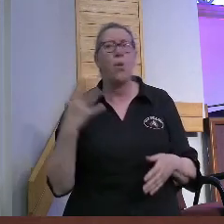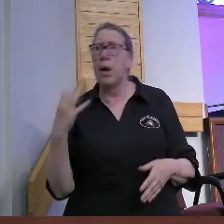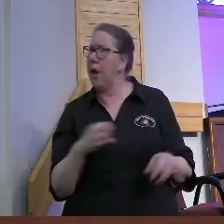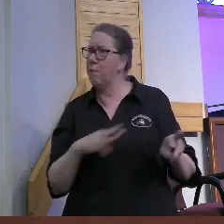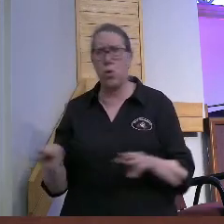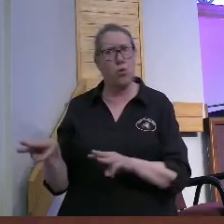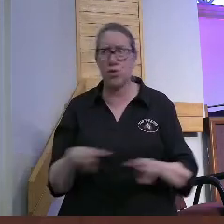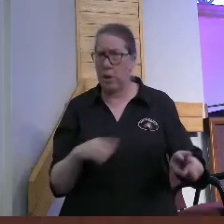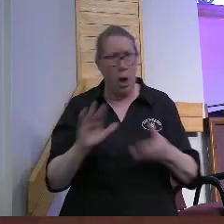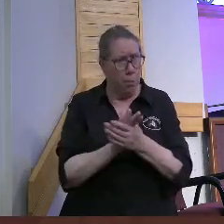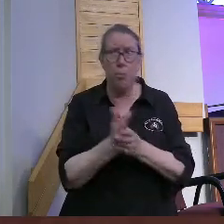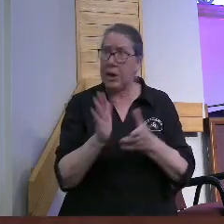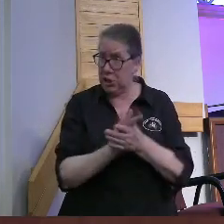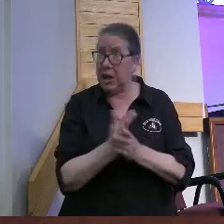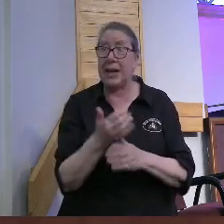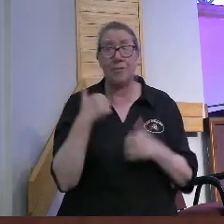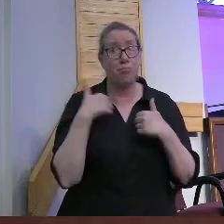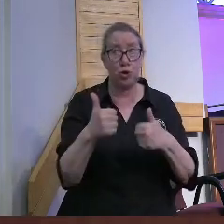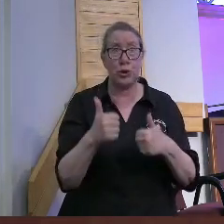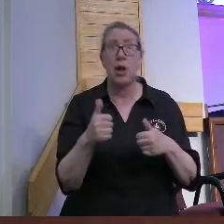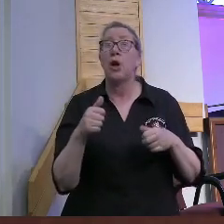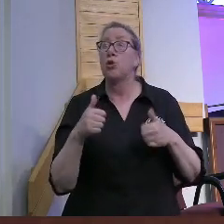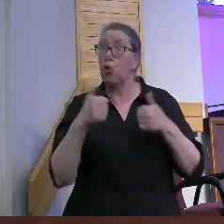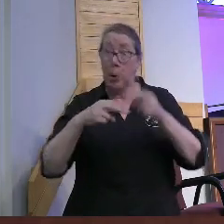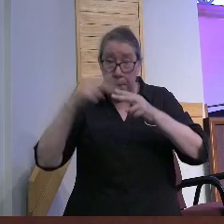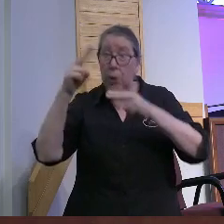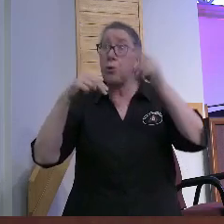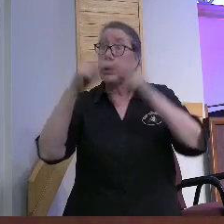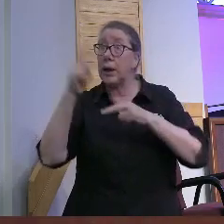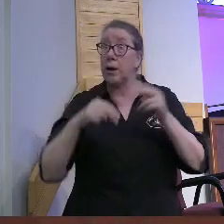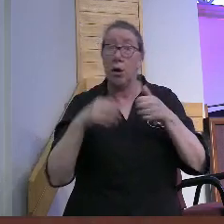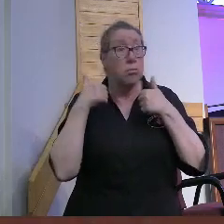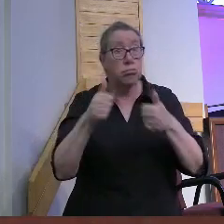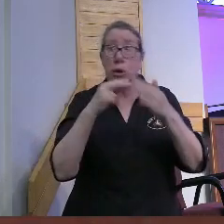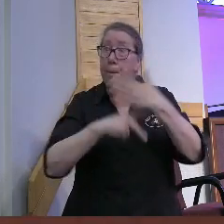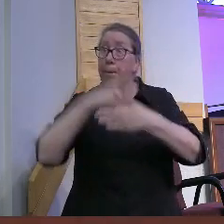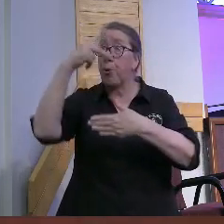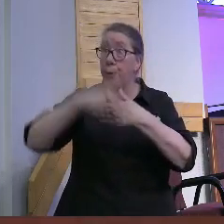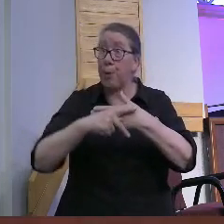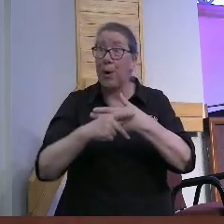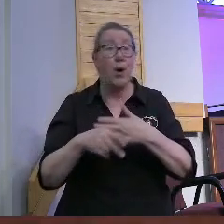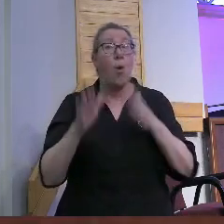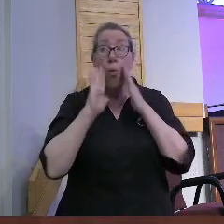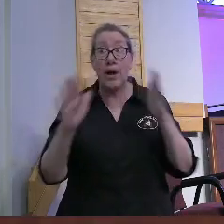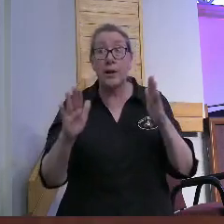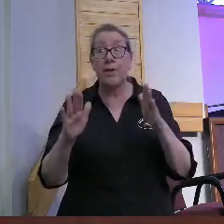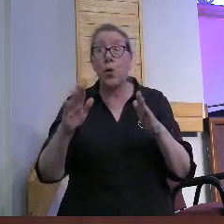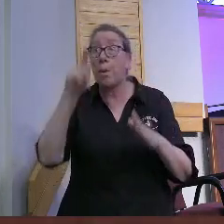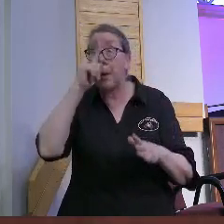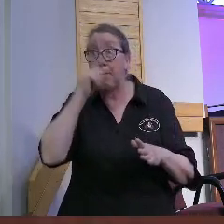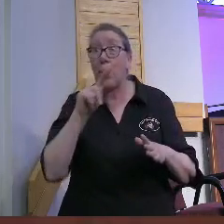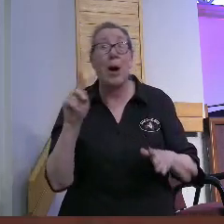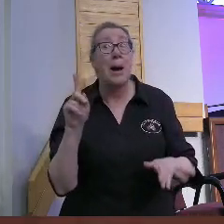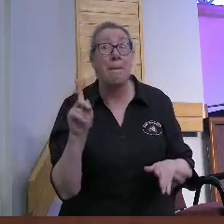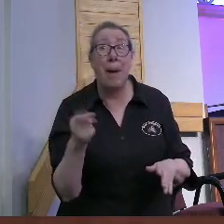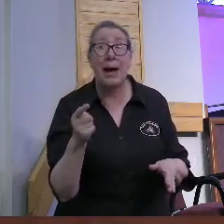appreciate our musicians. We've got great facilities. We've got great programs. We've got great people. But you've got to find a place,